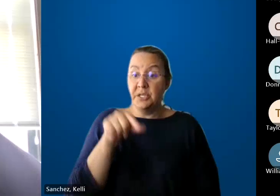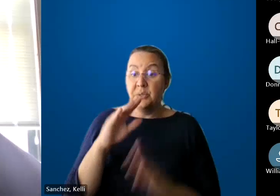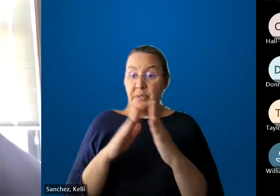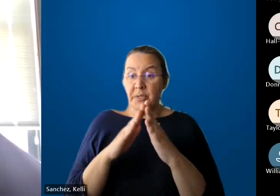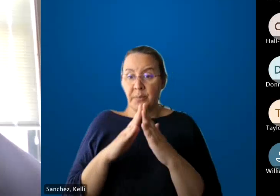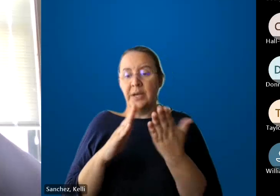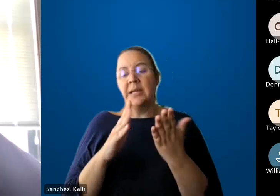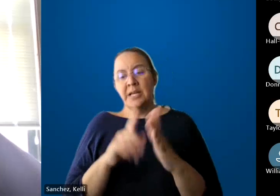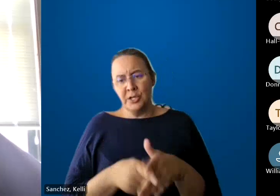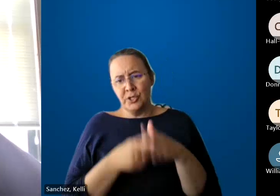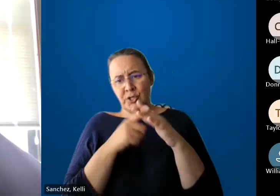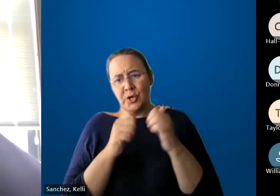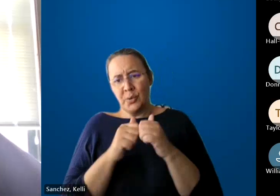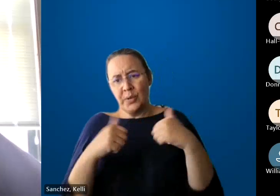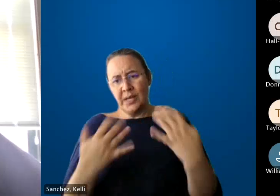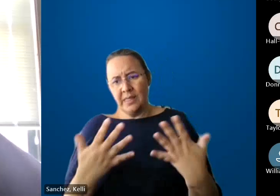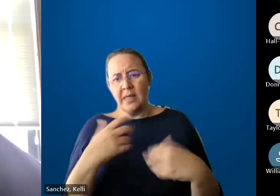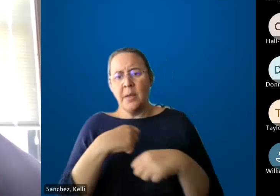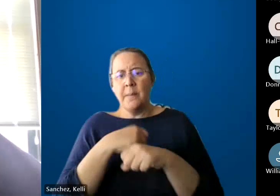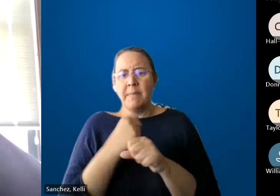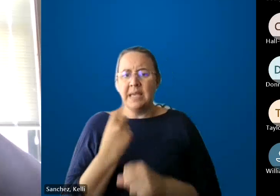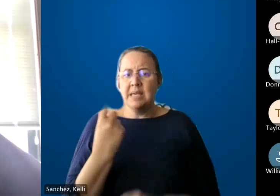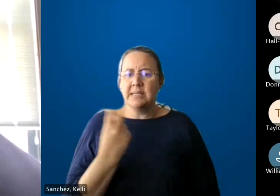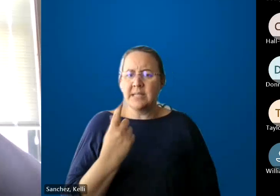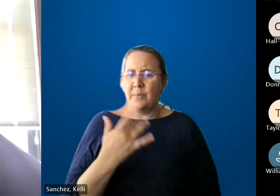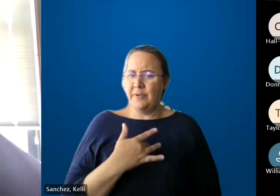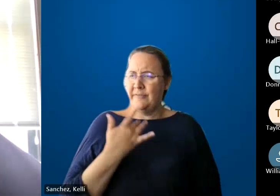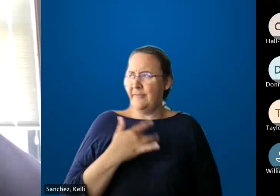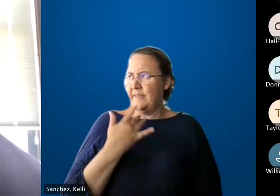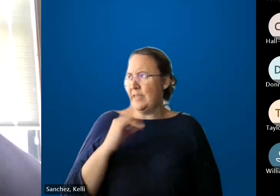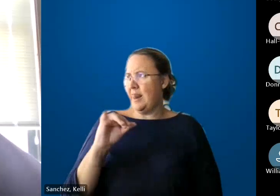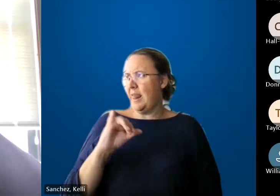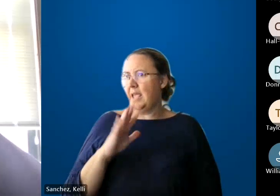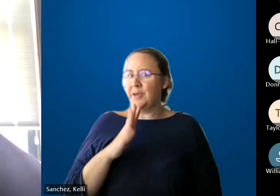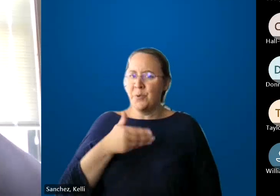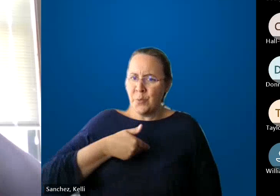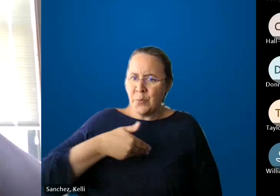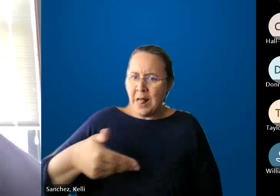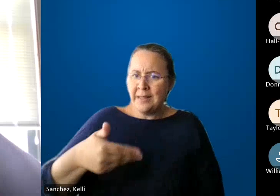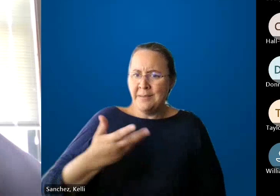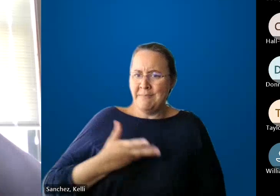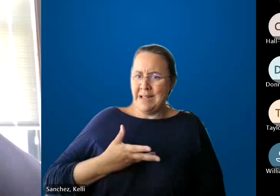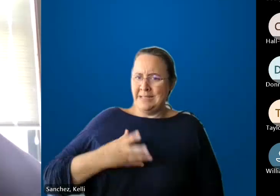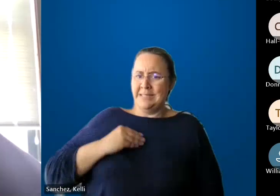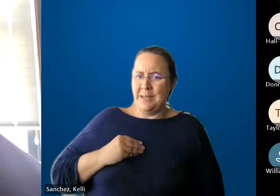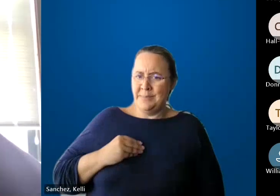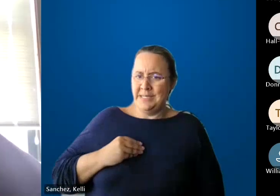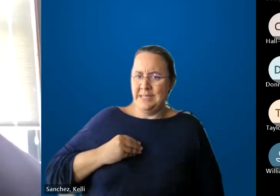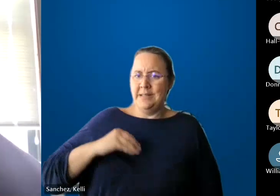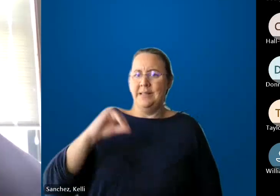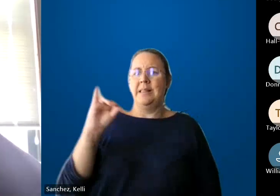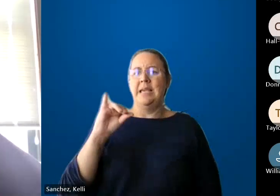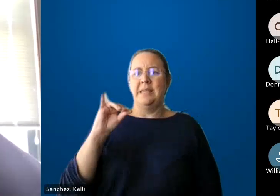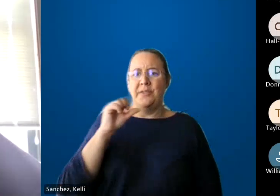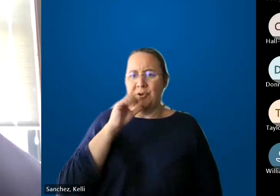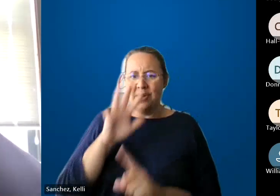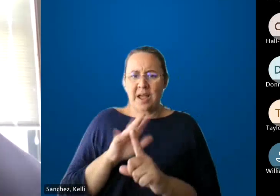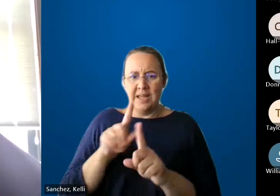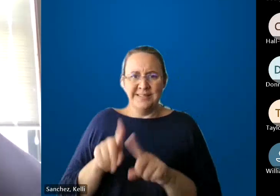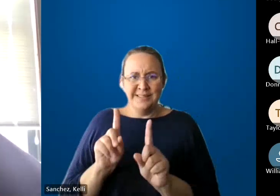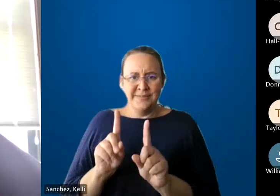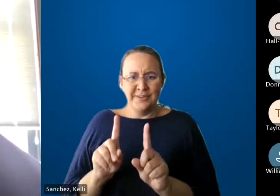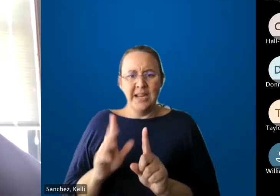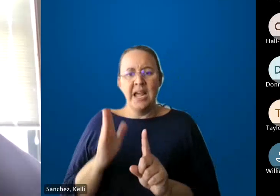just start with making somebody just feel welcome and accepted and like they're not different. I know we need